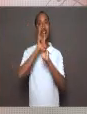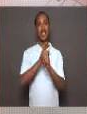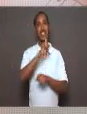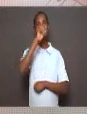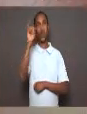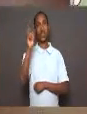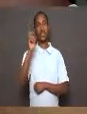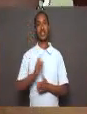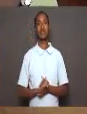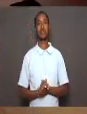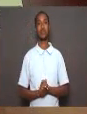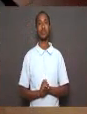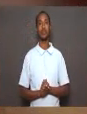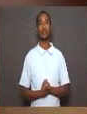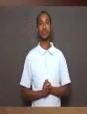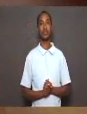question.